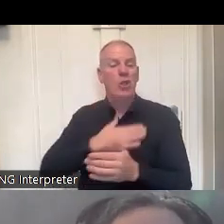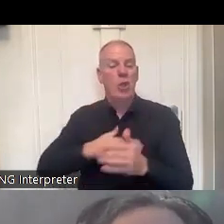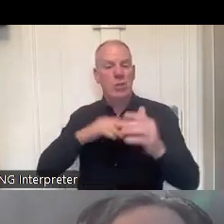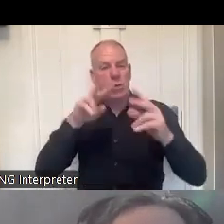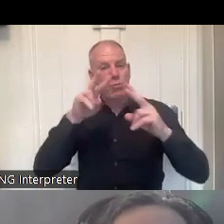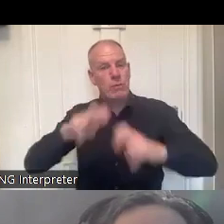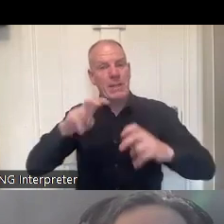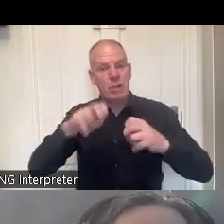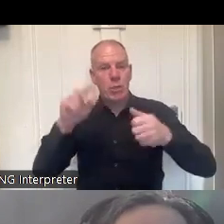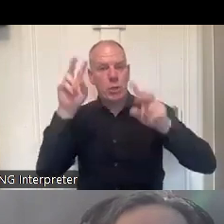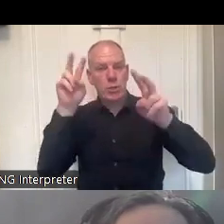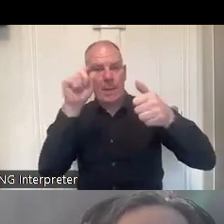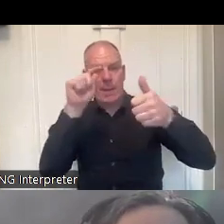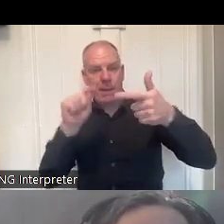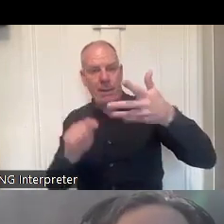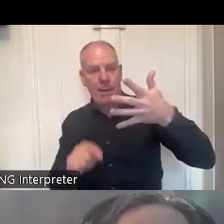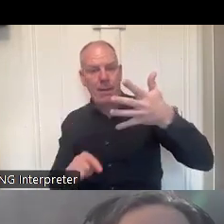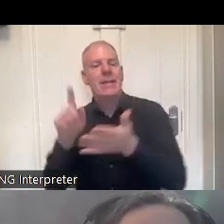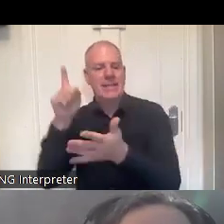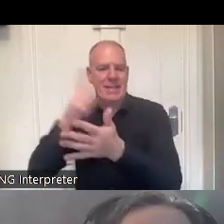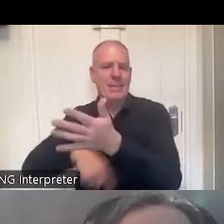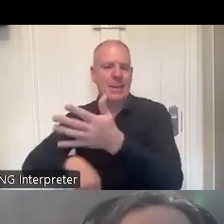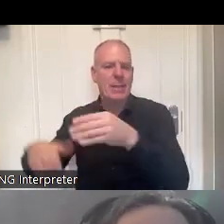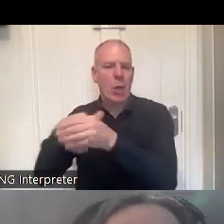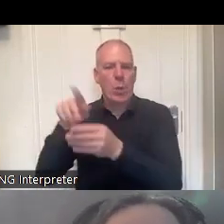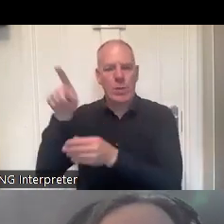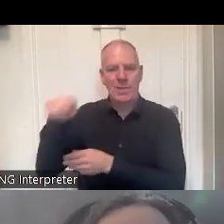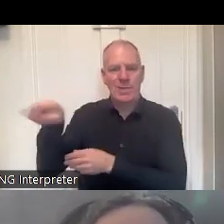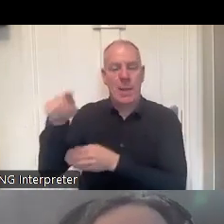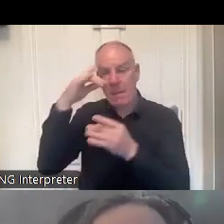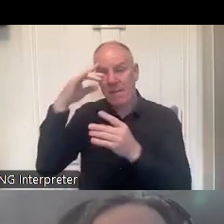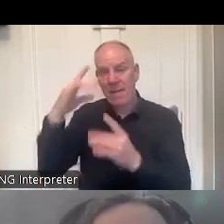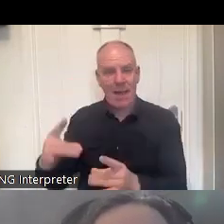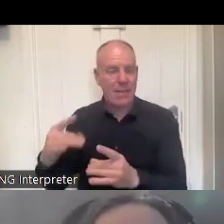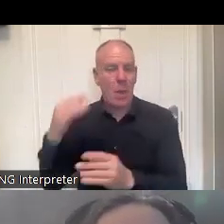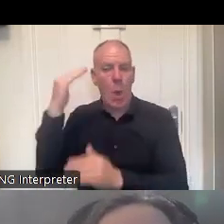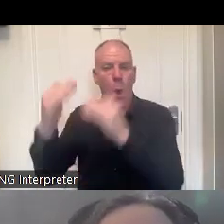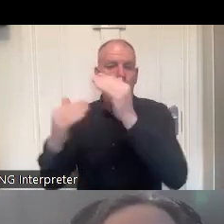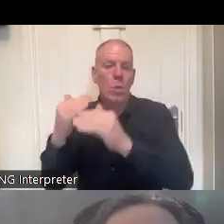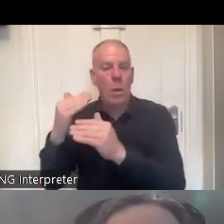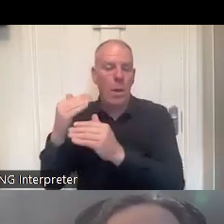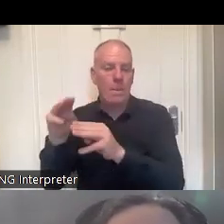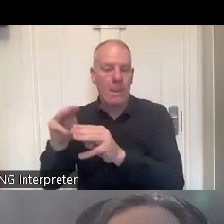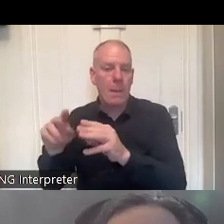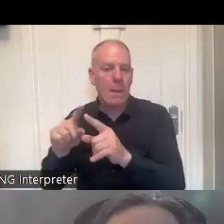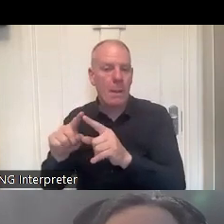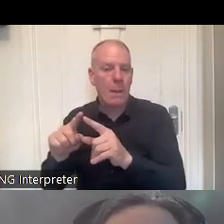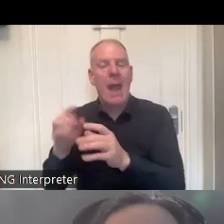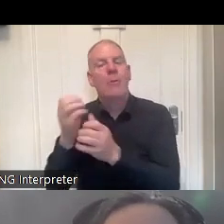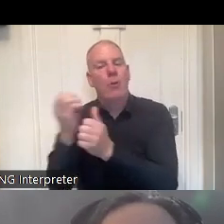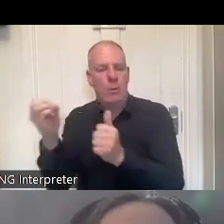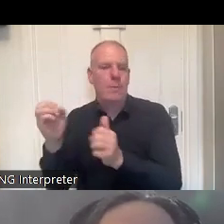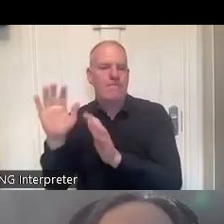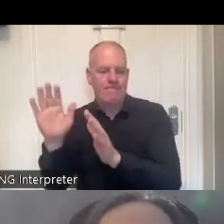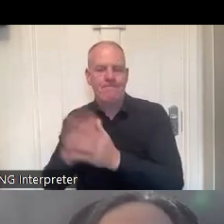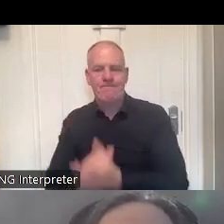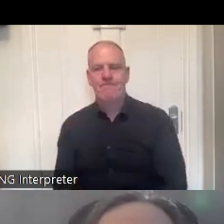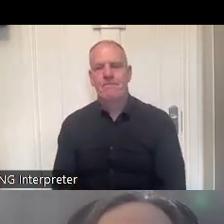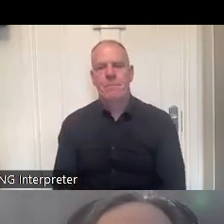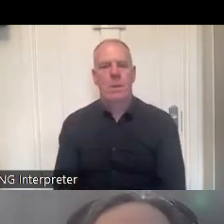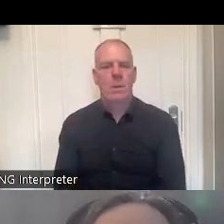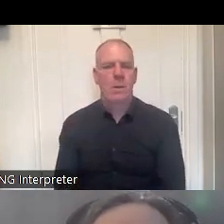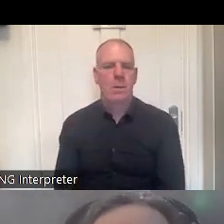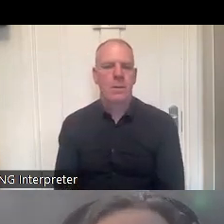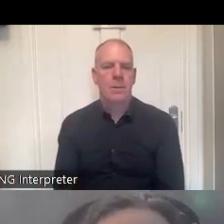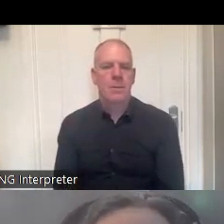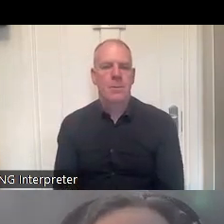health profiles. You can see disability is in there, as well as mental health, older adults, and a number of others. There